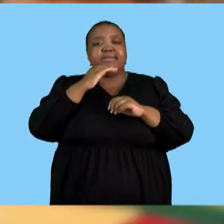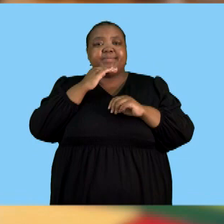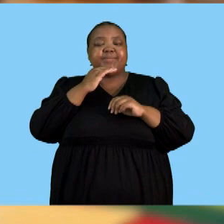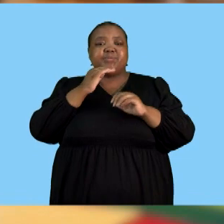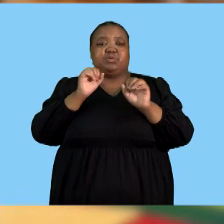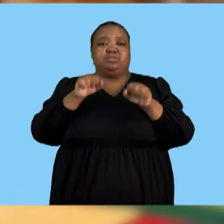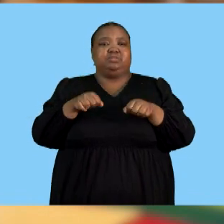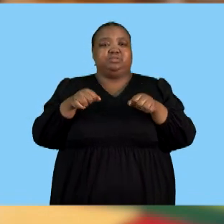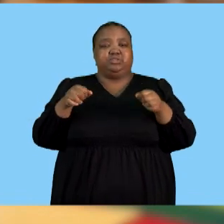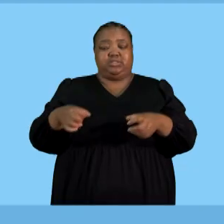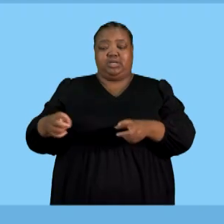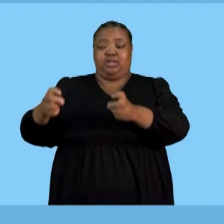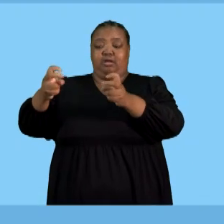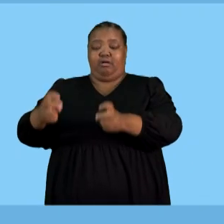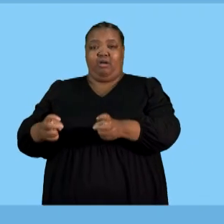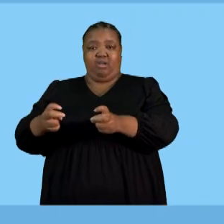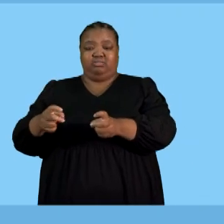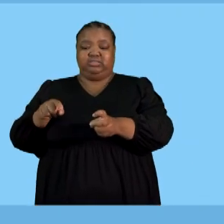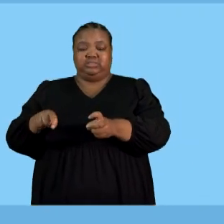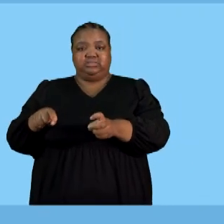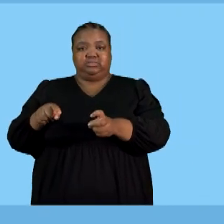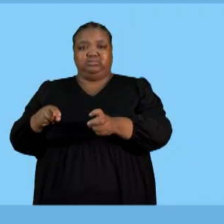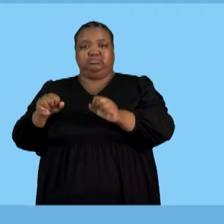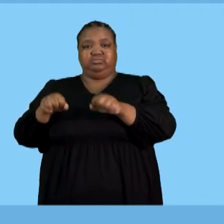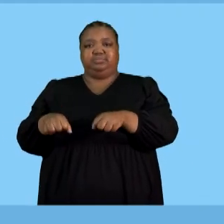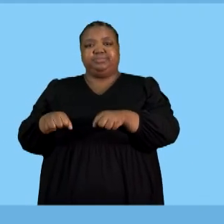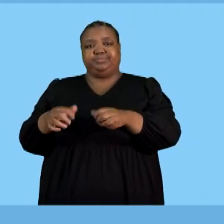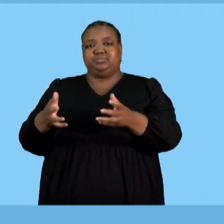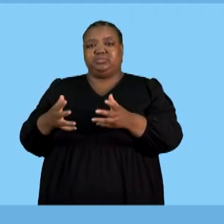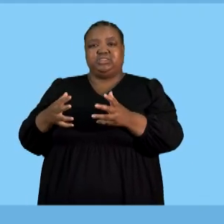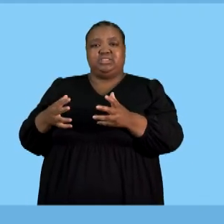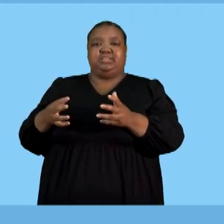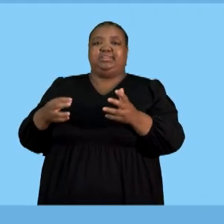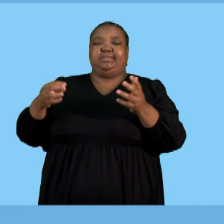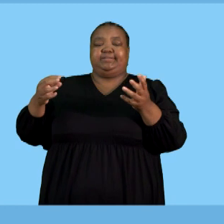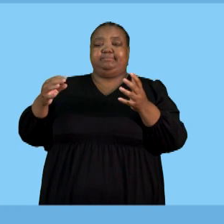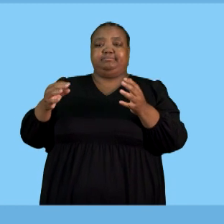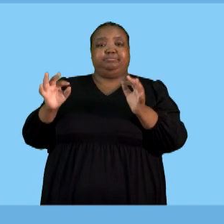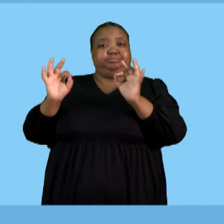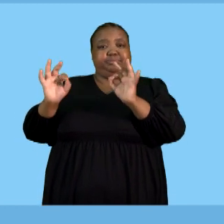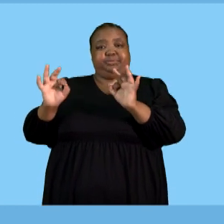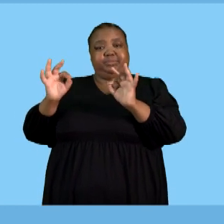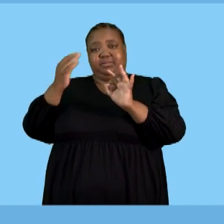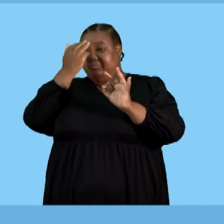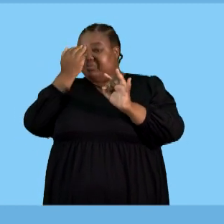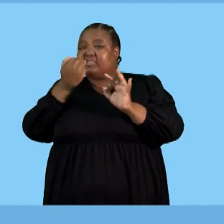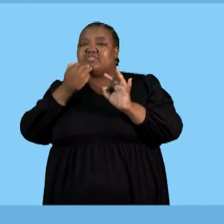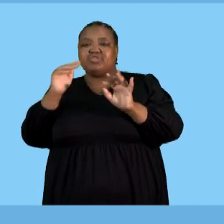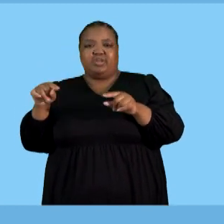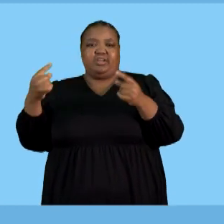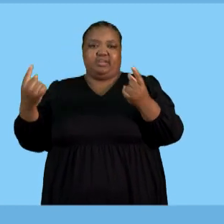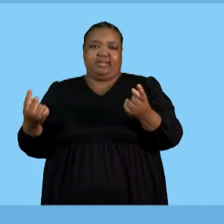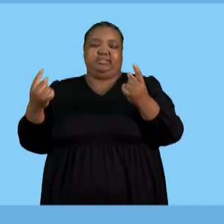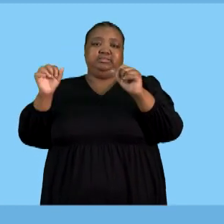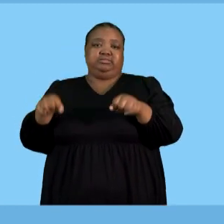that means if it's on a rough or irregular surface, it cannot be a specular reflection, because that is